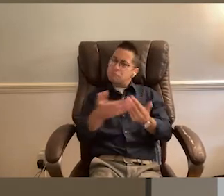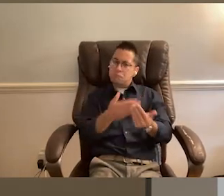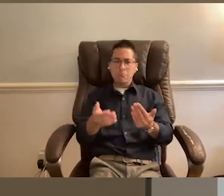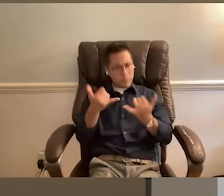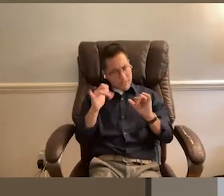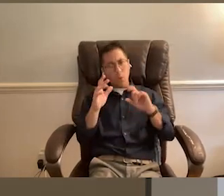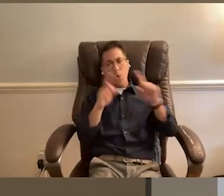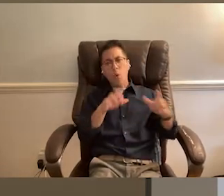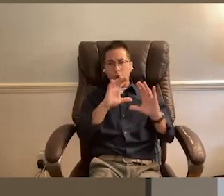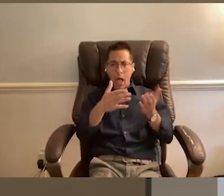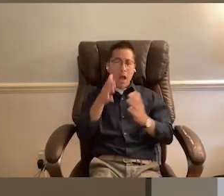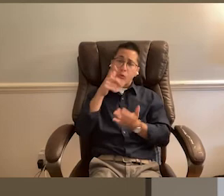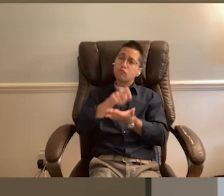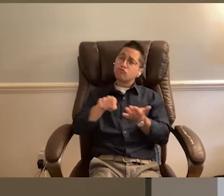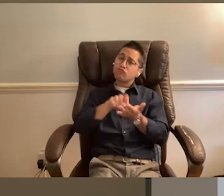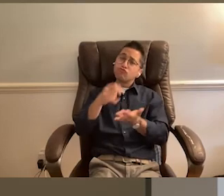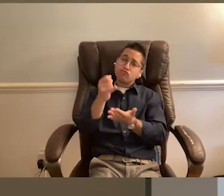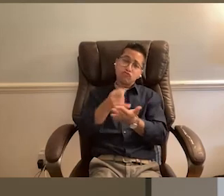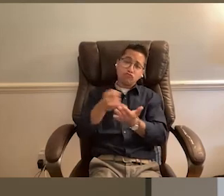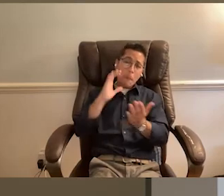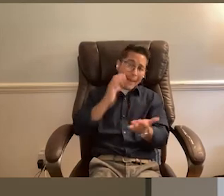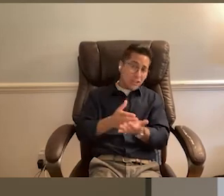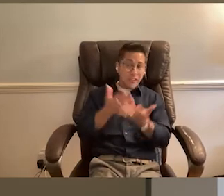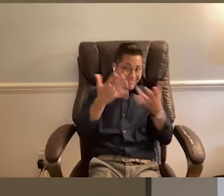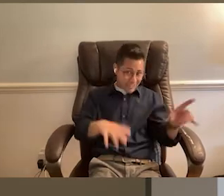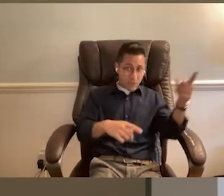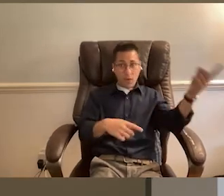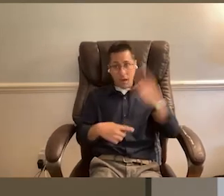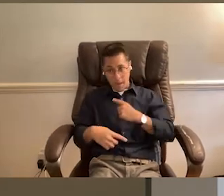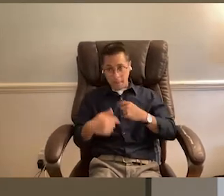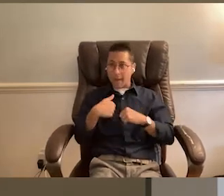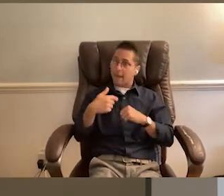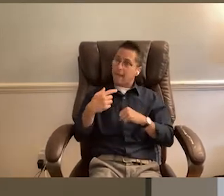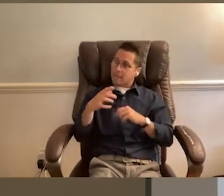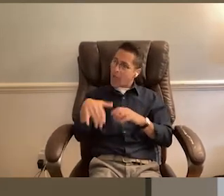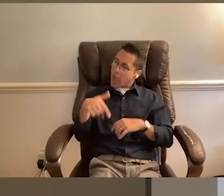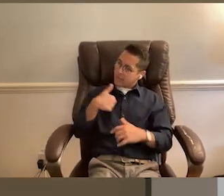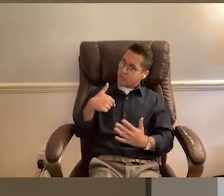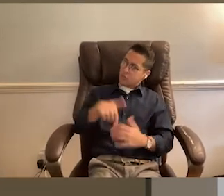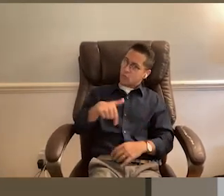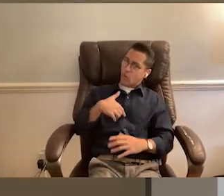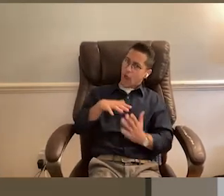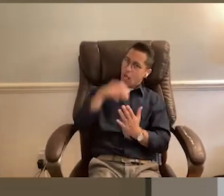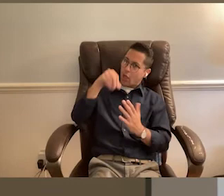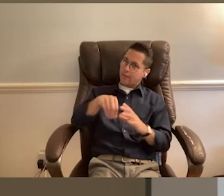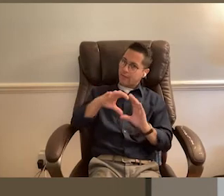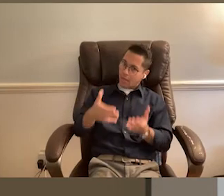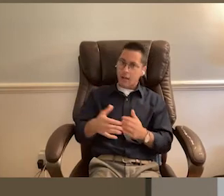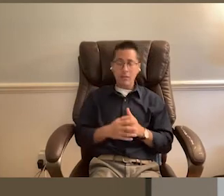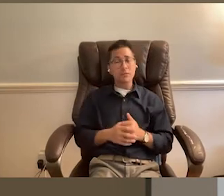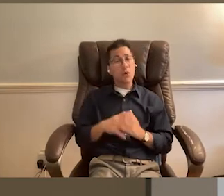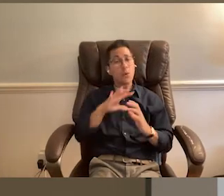can kind of choose what level of participation they're comfortable with. Very much varies from student to student. We have students who are totally non-speaking, so the class